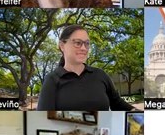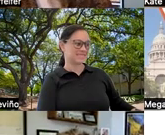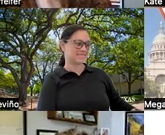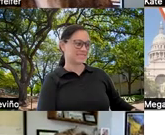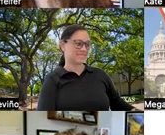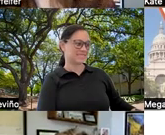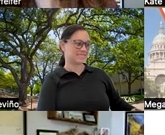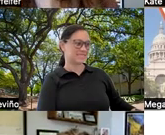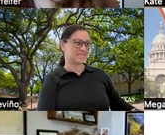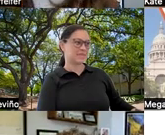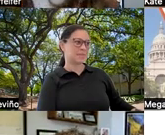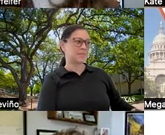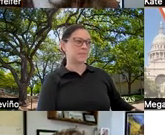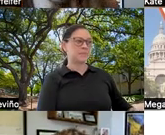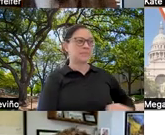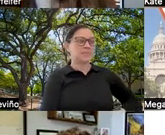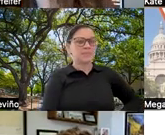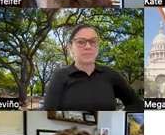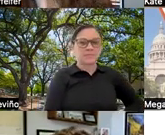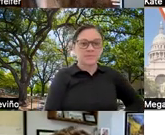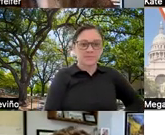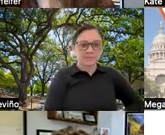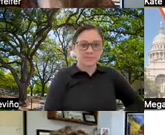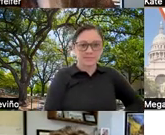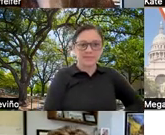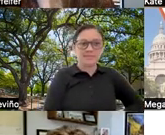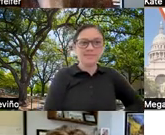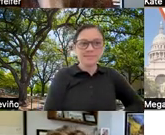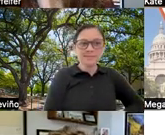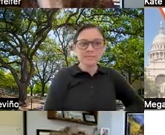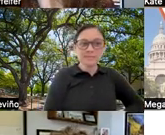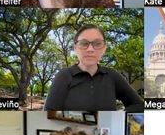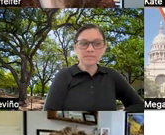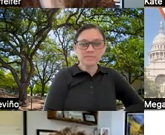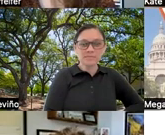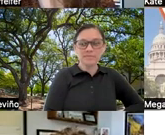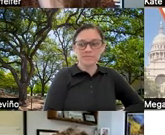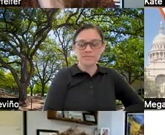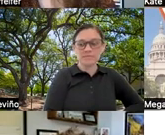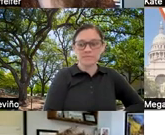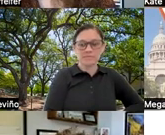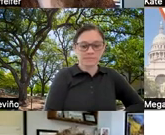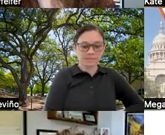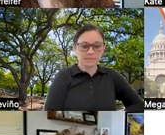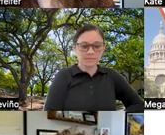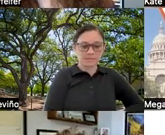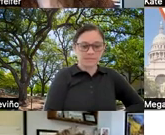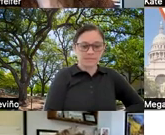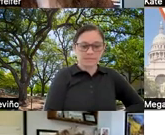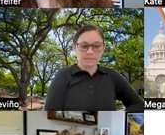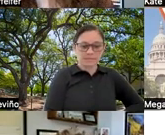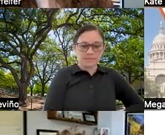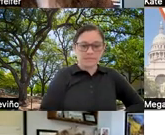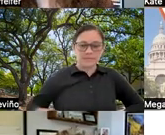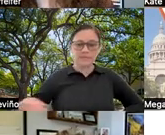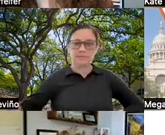get specific about who and what we're talking about, right? We have over 2 million children in Texas under the age of 5